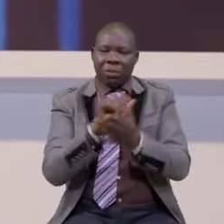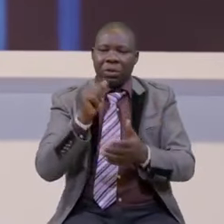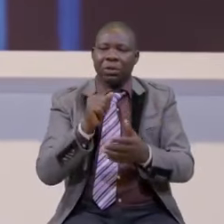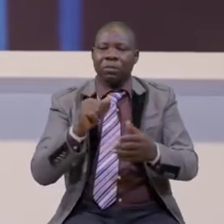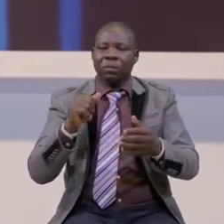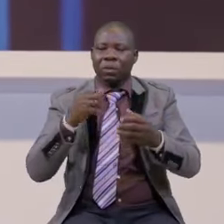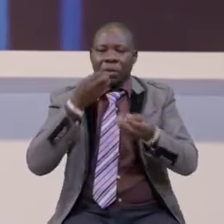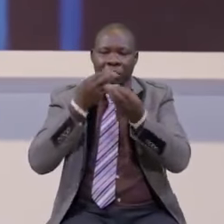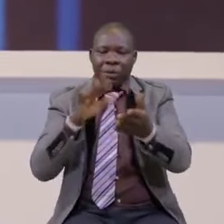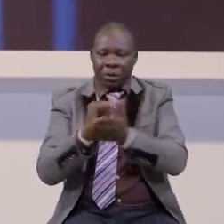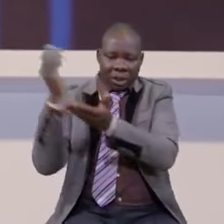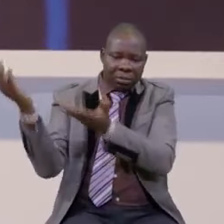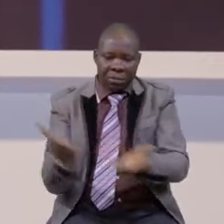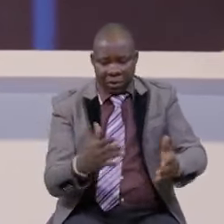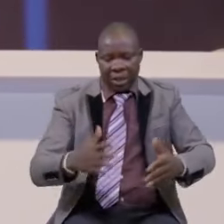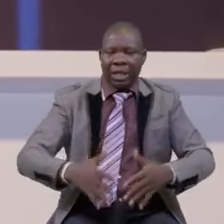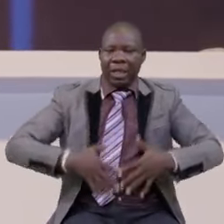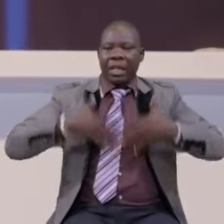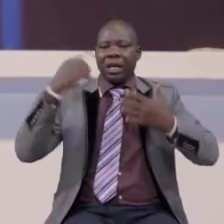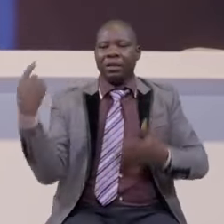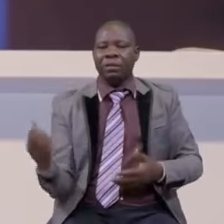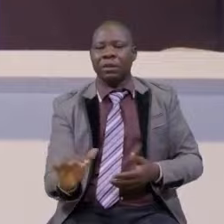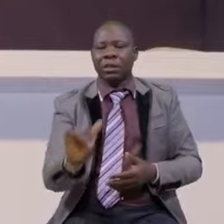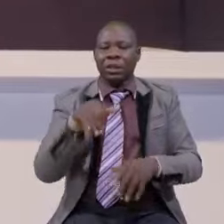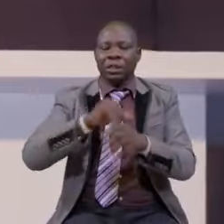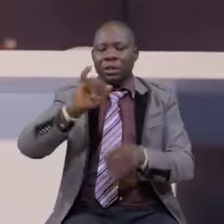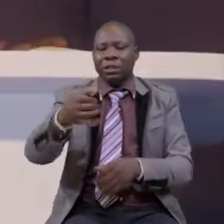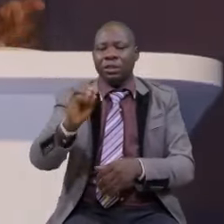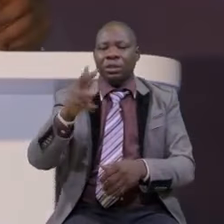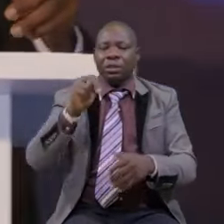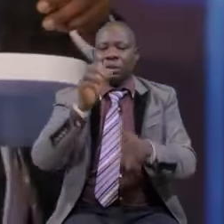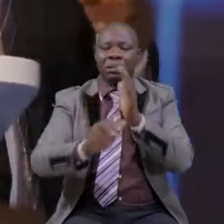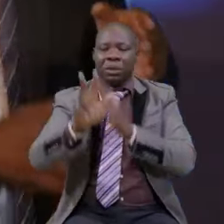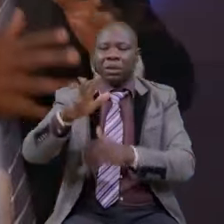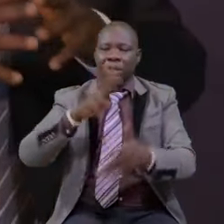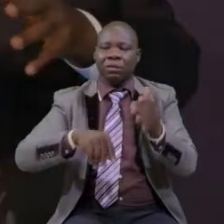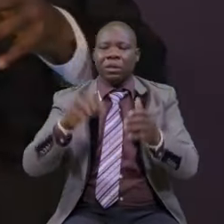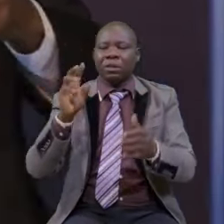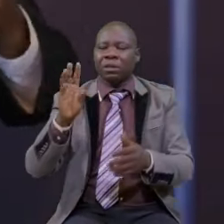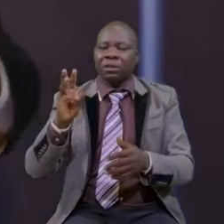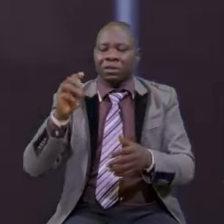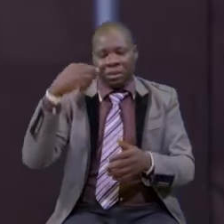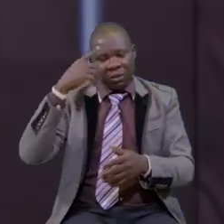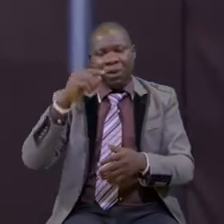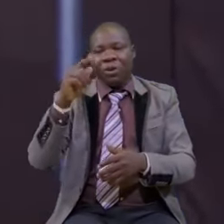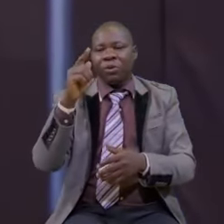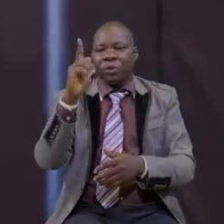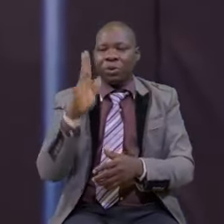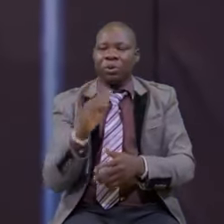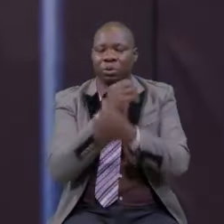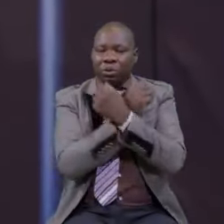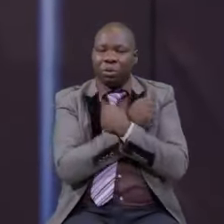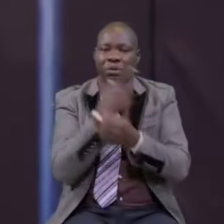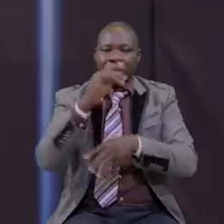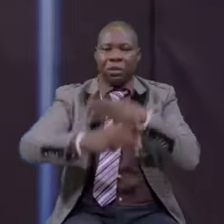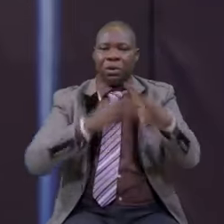life eternal. In John chapter 3 verse 16, for God so loved the world.